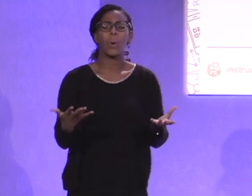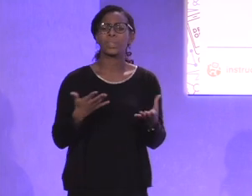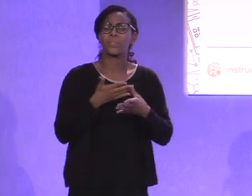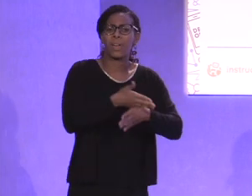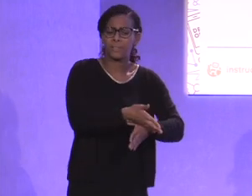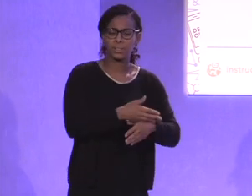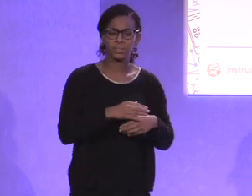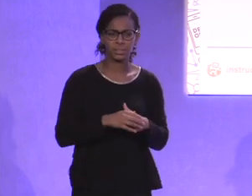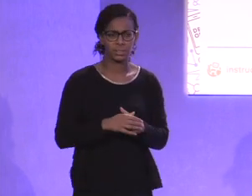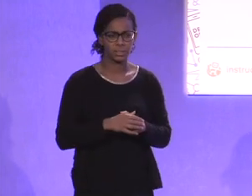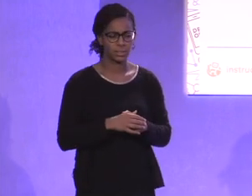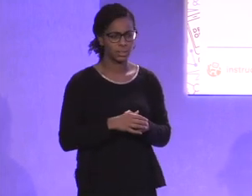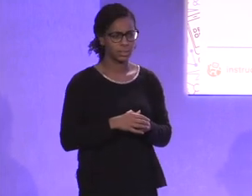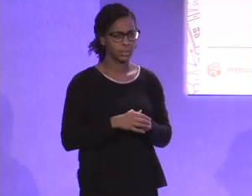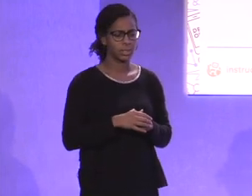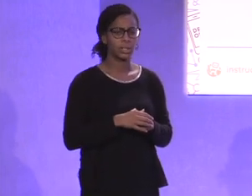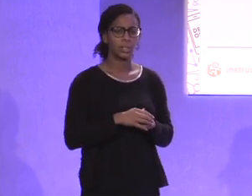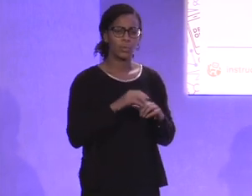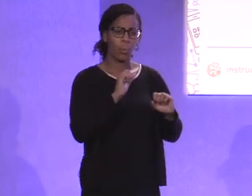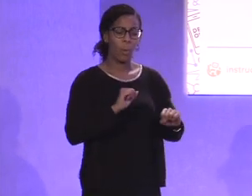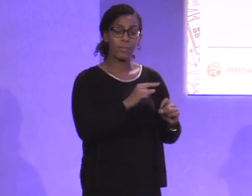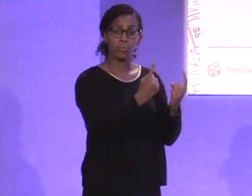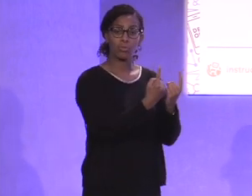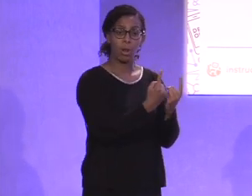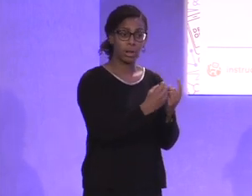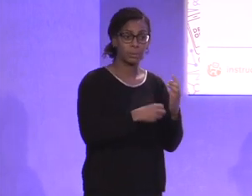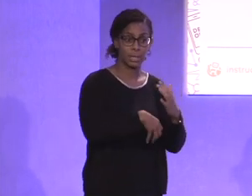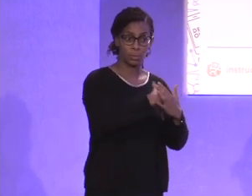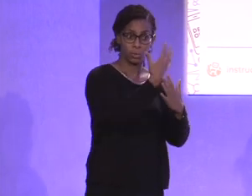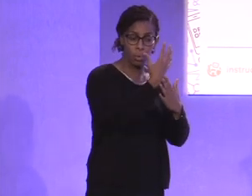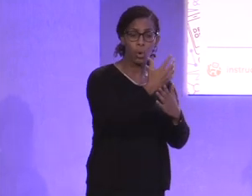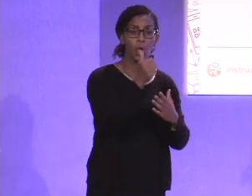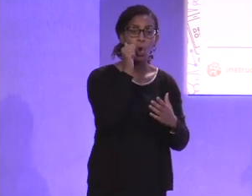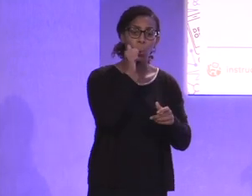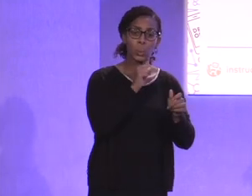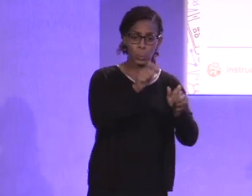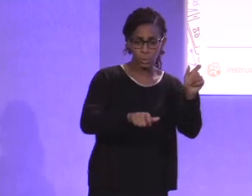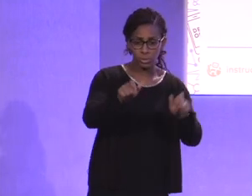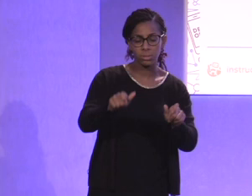early. The product might be too young to need this right now or to benefit from it.